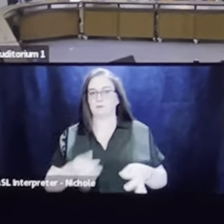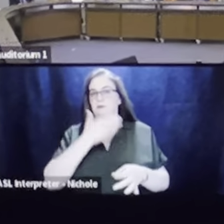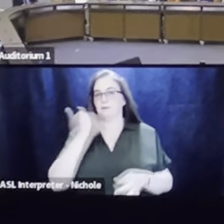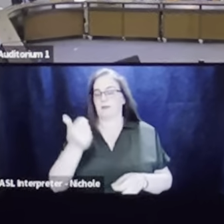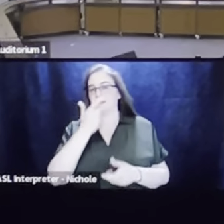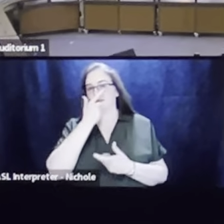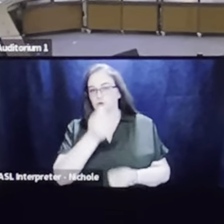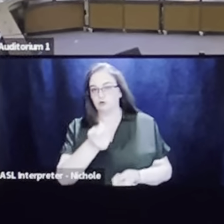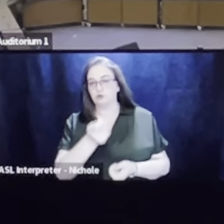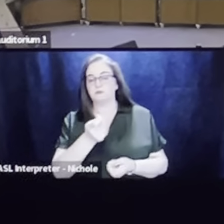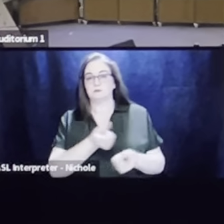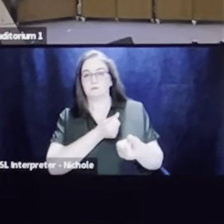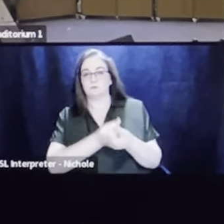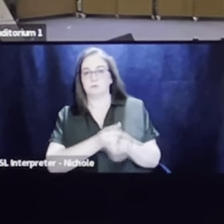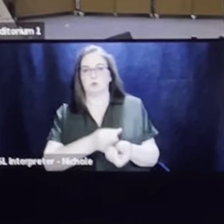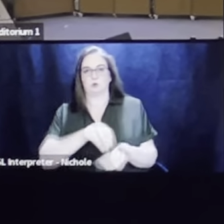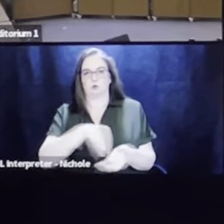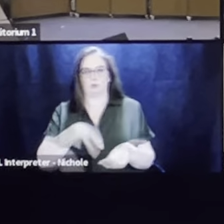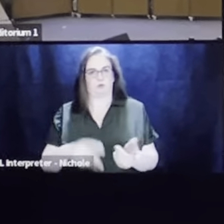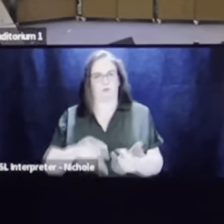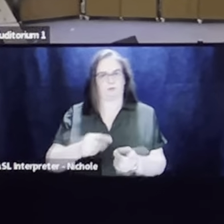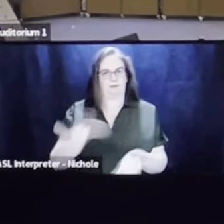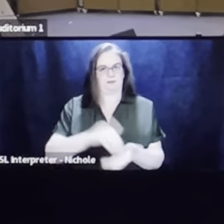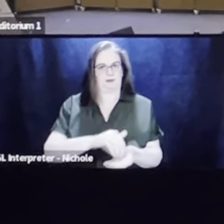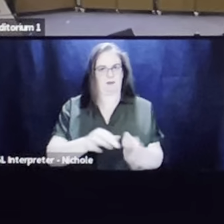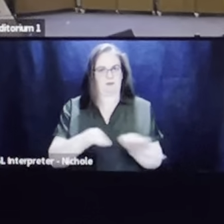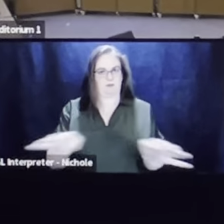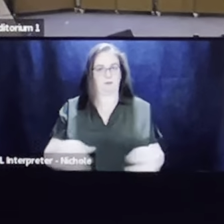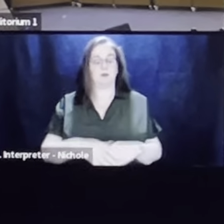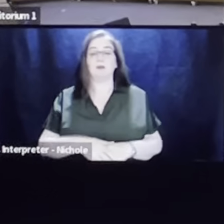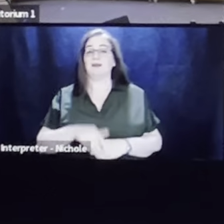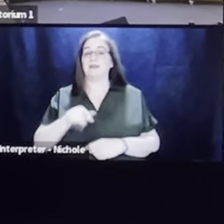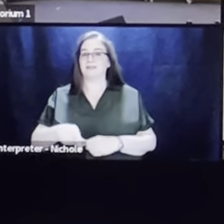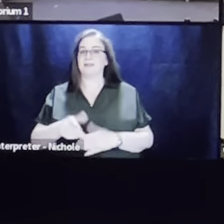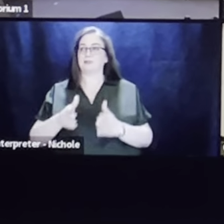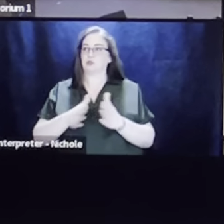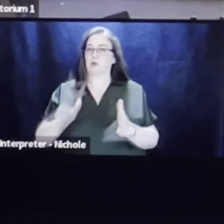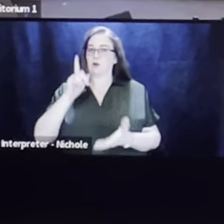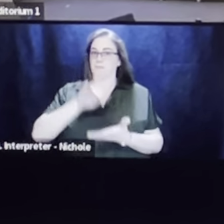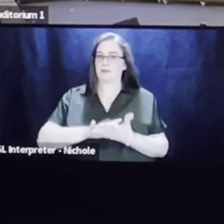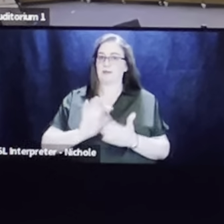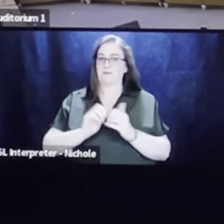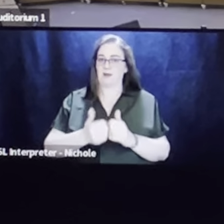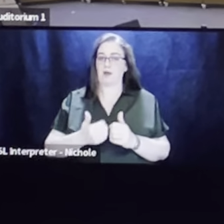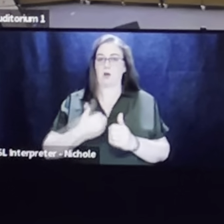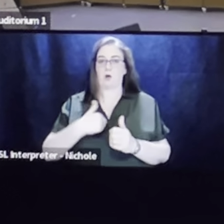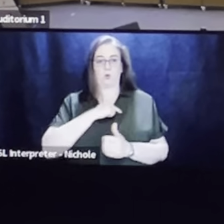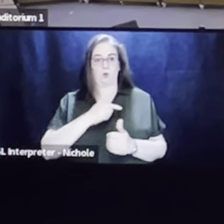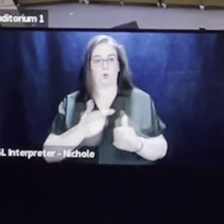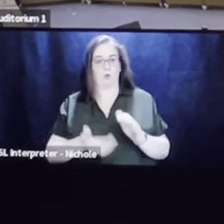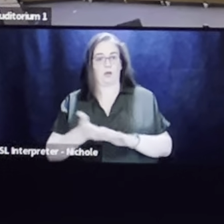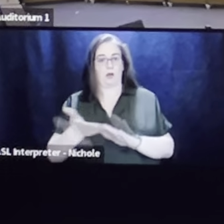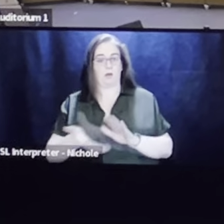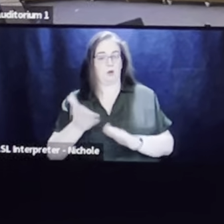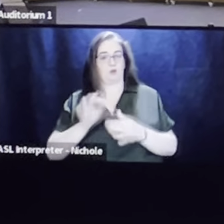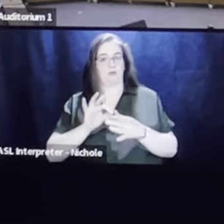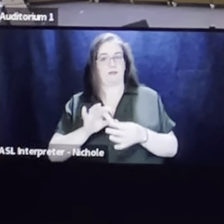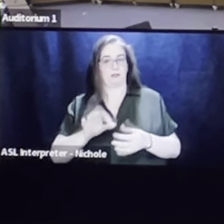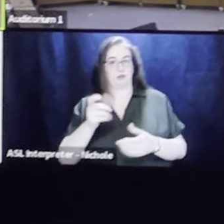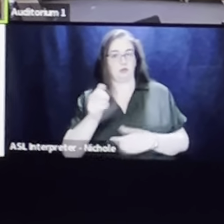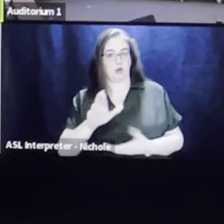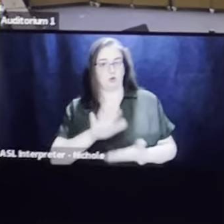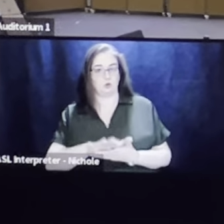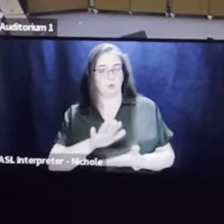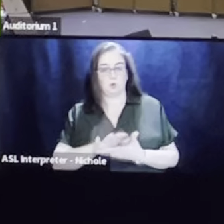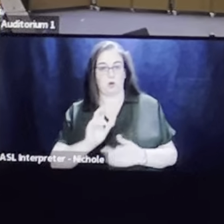interest of students. Again, I'm gonna say that again. This is generally, I believe, how we operate as it relates to charter schools,